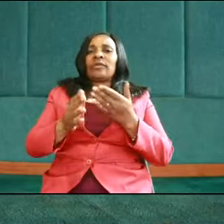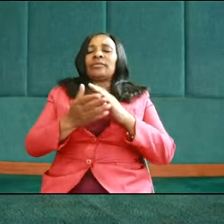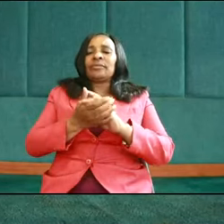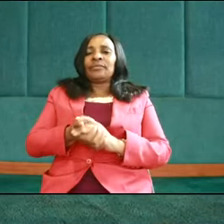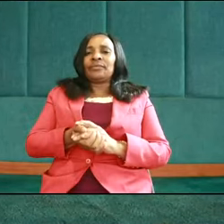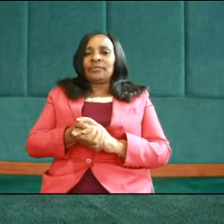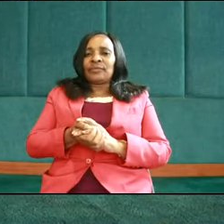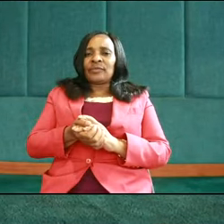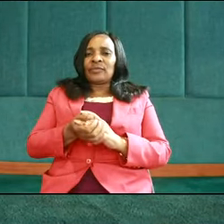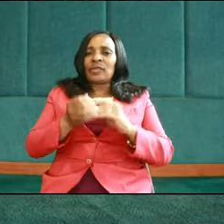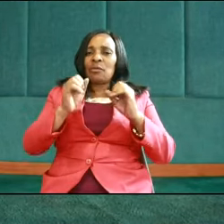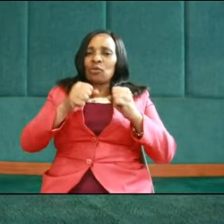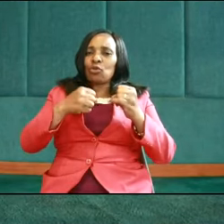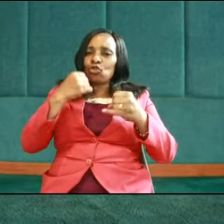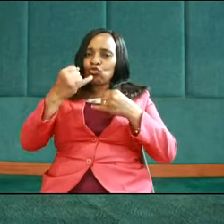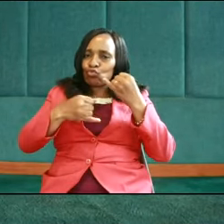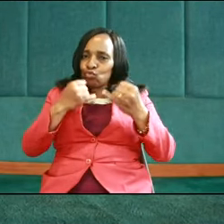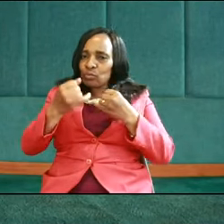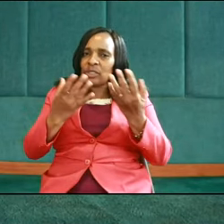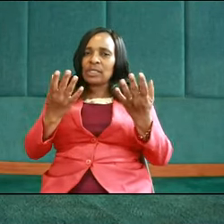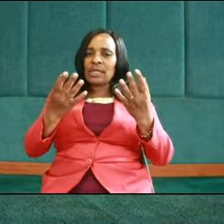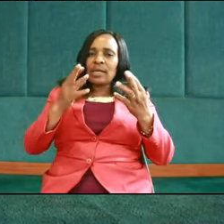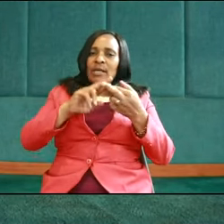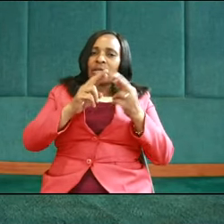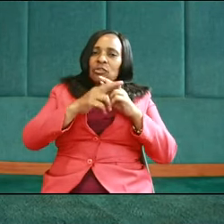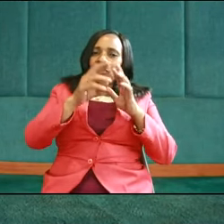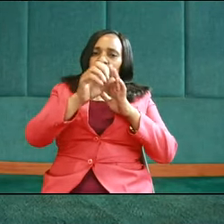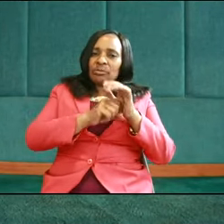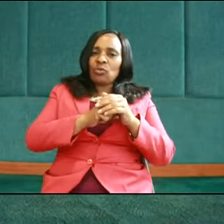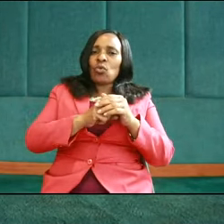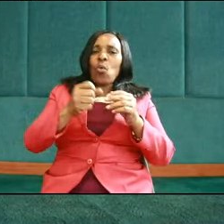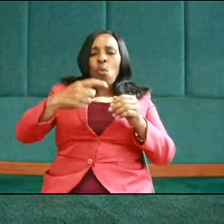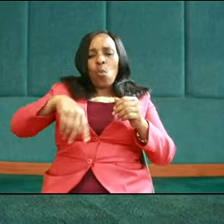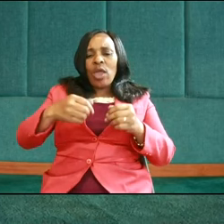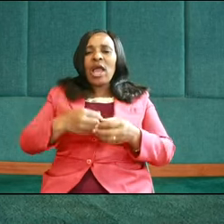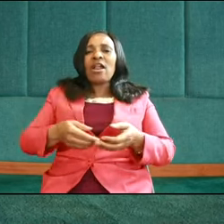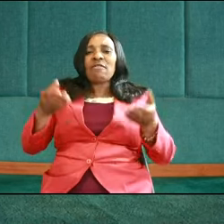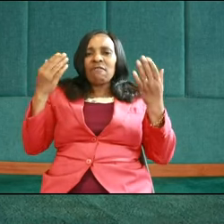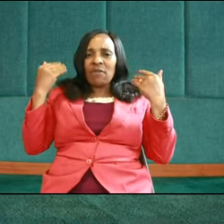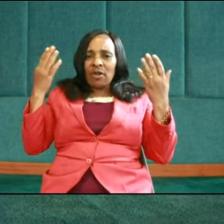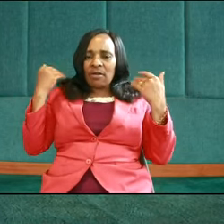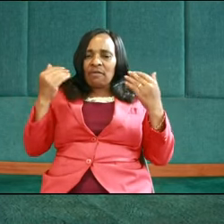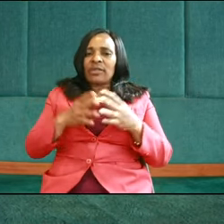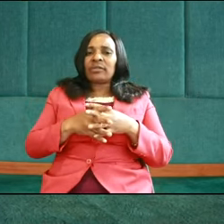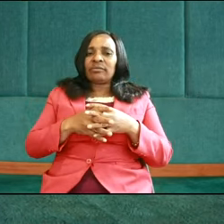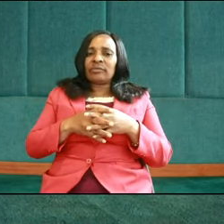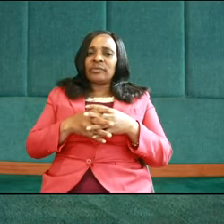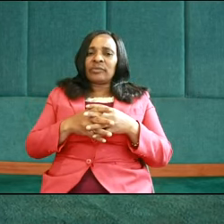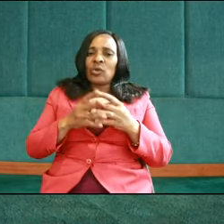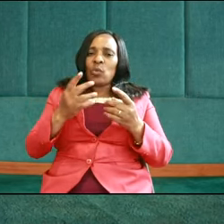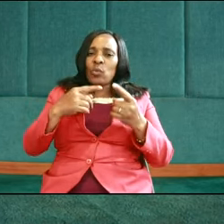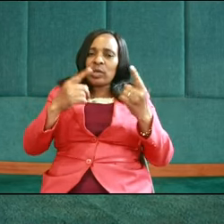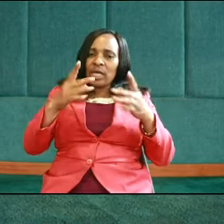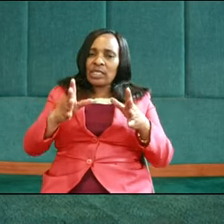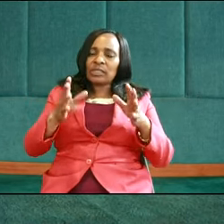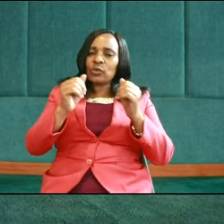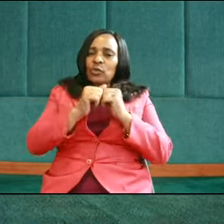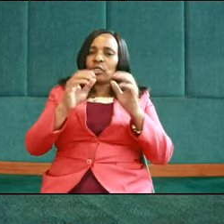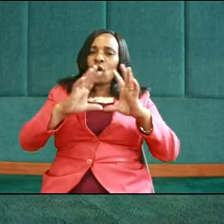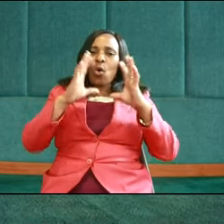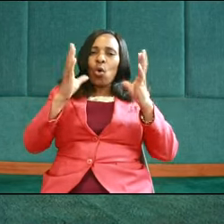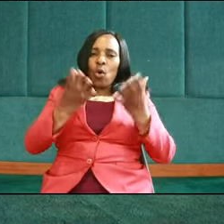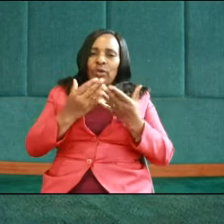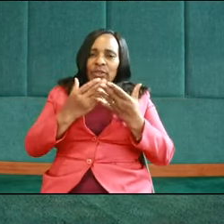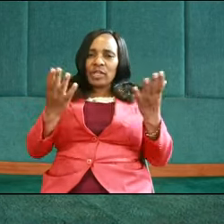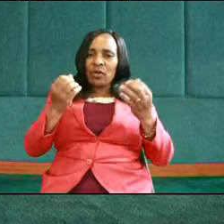There's a breach of relationship, and we are forever scarred, I think. But with the whole thing of